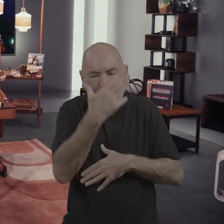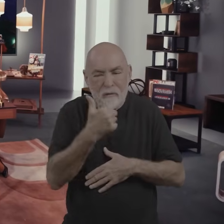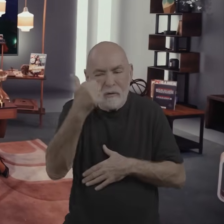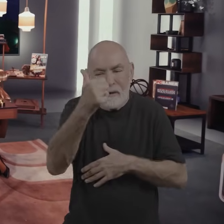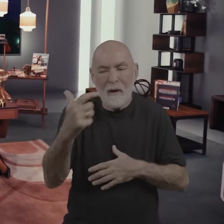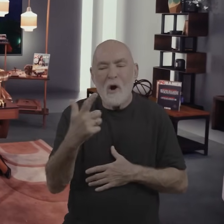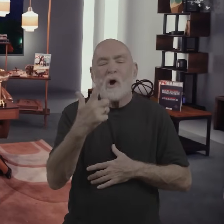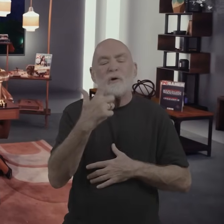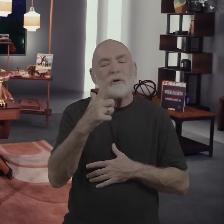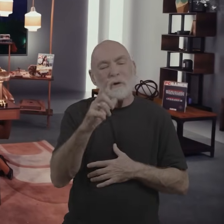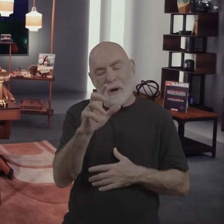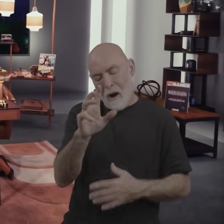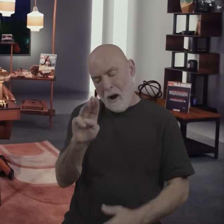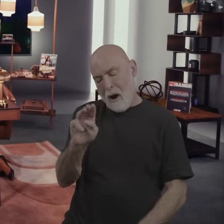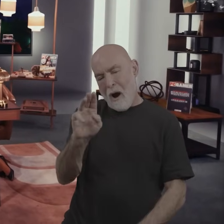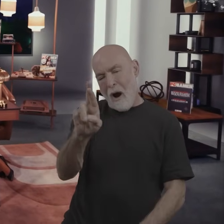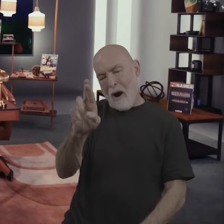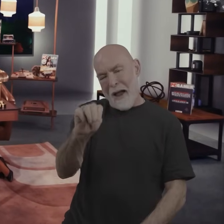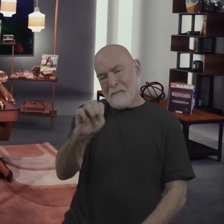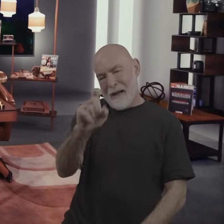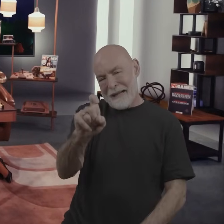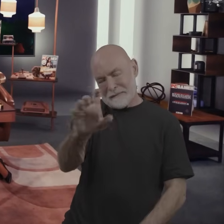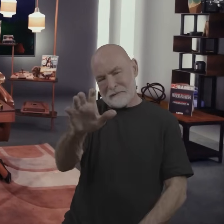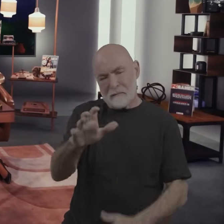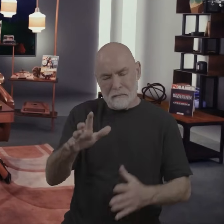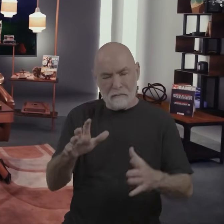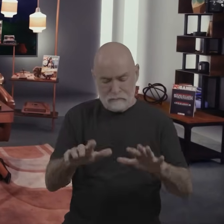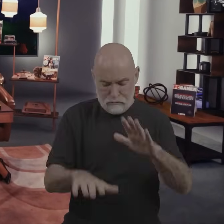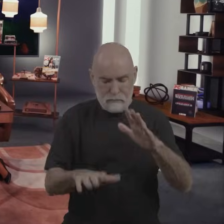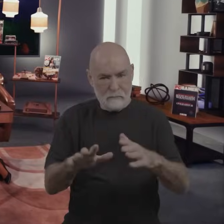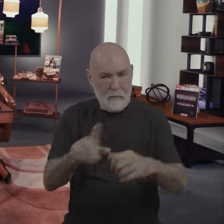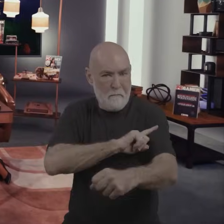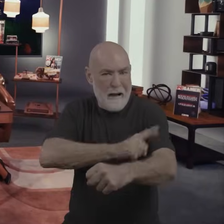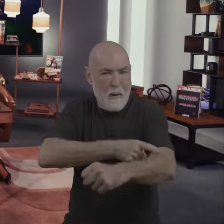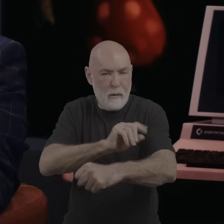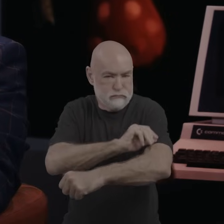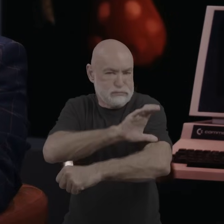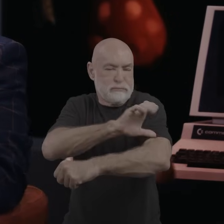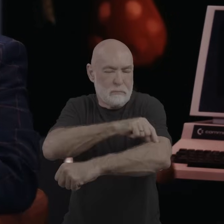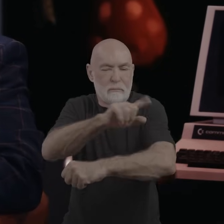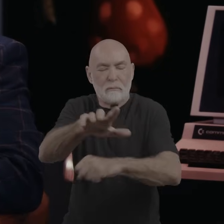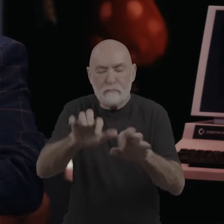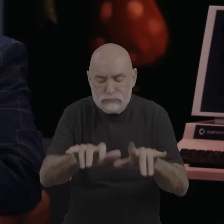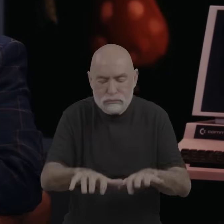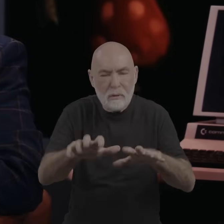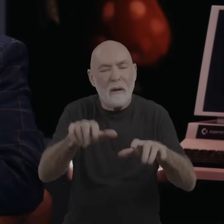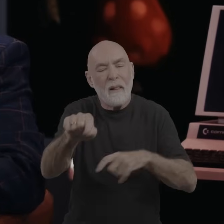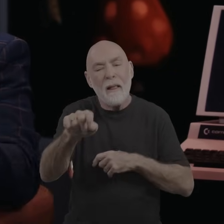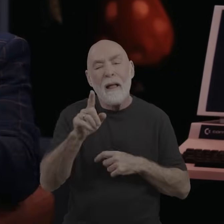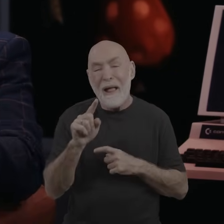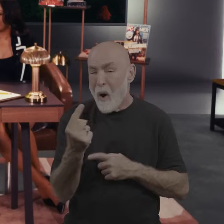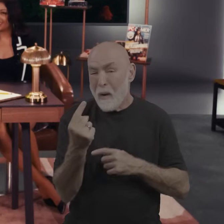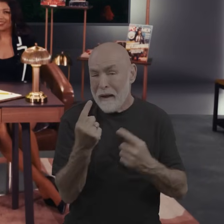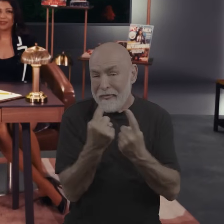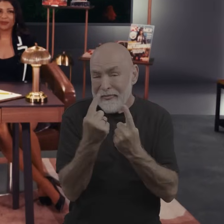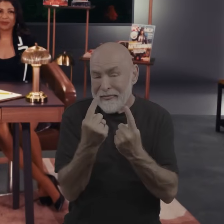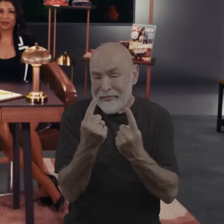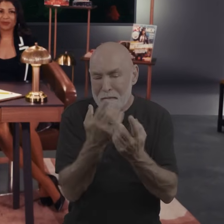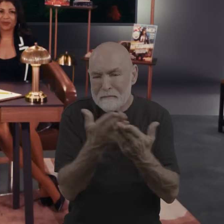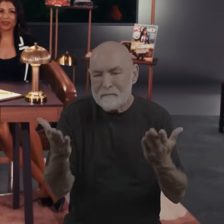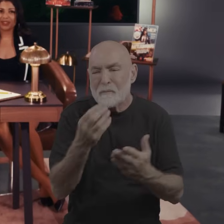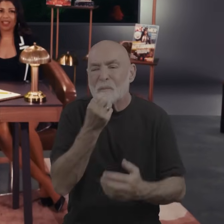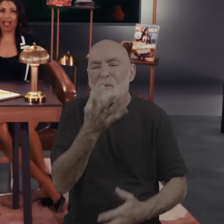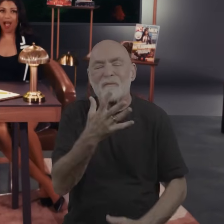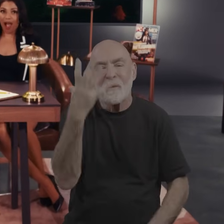as the rig's Corsair RM1000X fully modular ATX power supply. Oh, it's poetry. In fact, the only thing